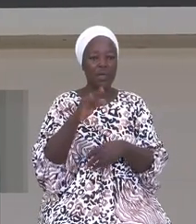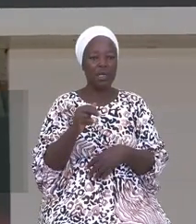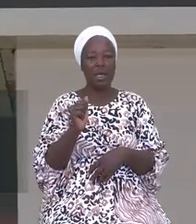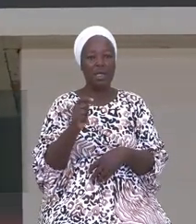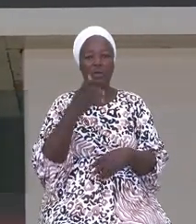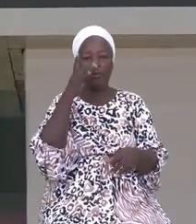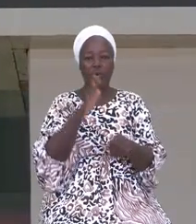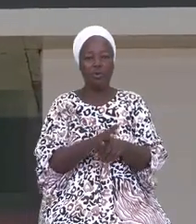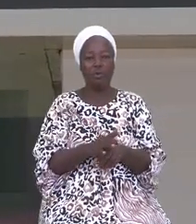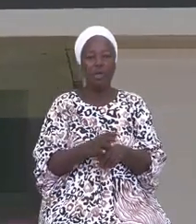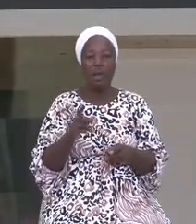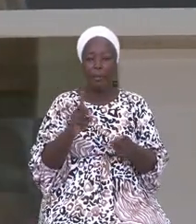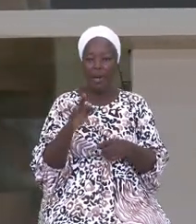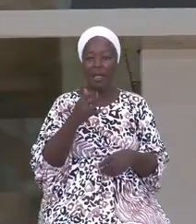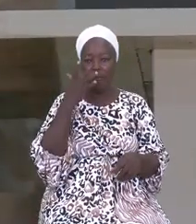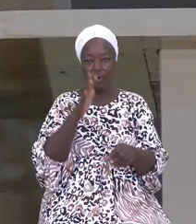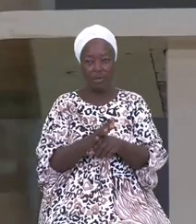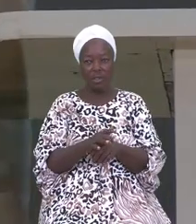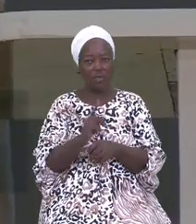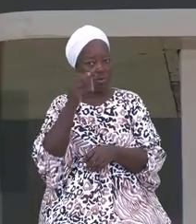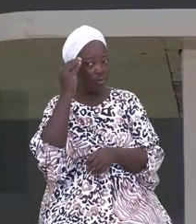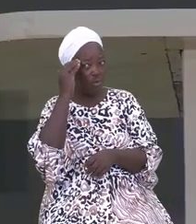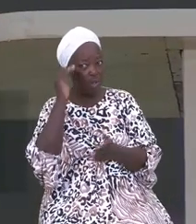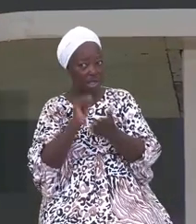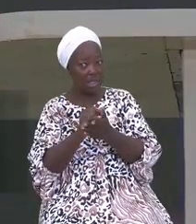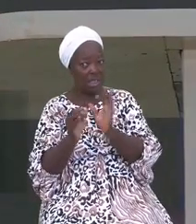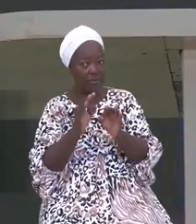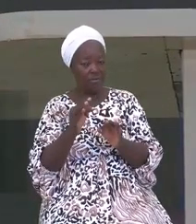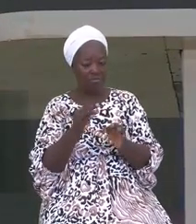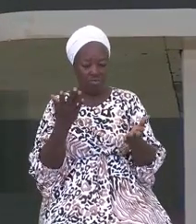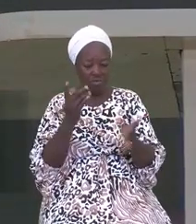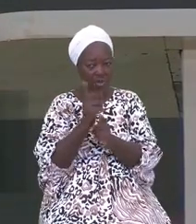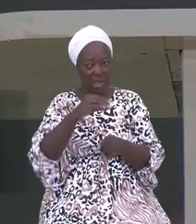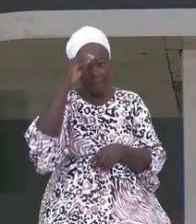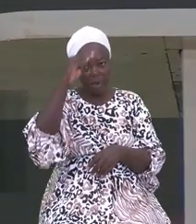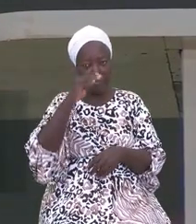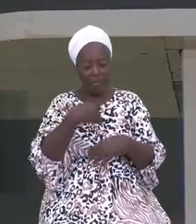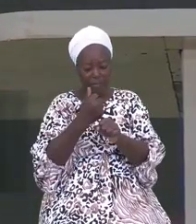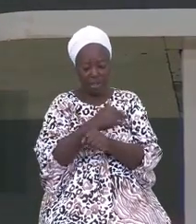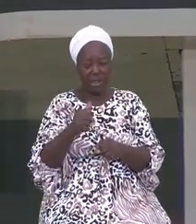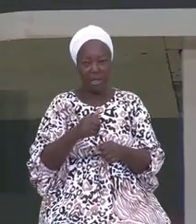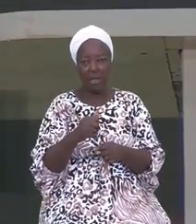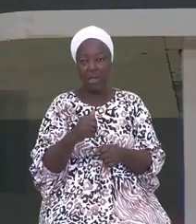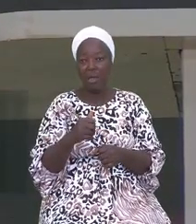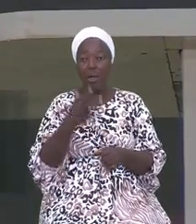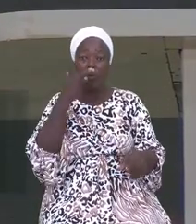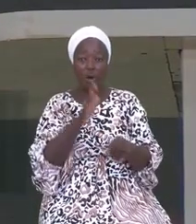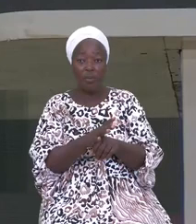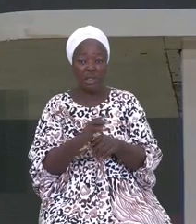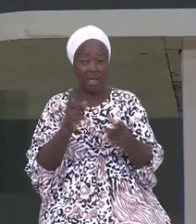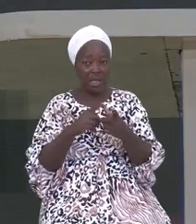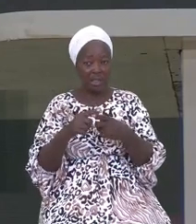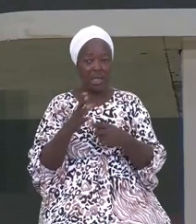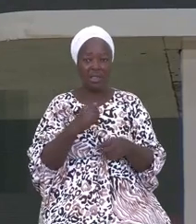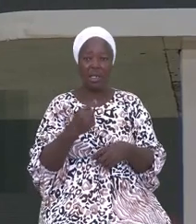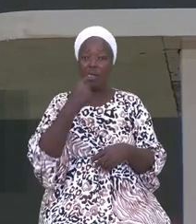You know that if an ordinary man makes a promise and then he